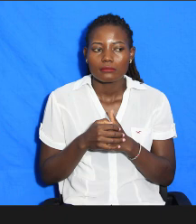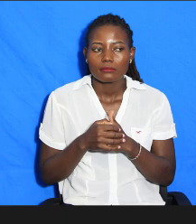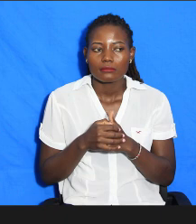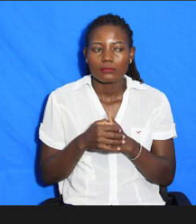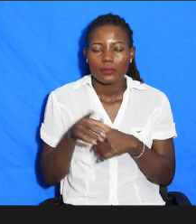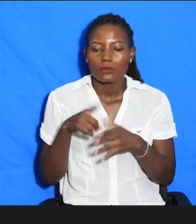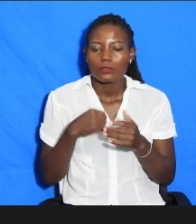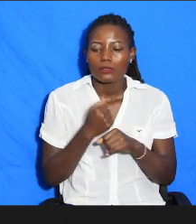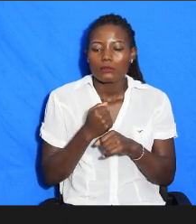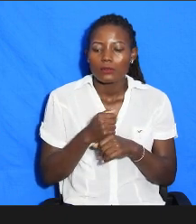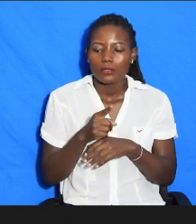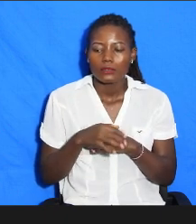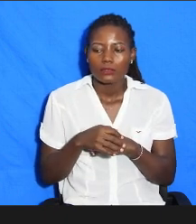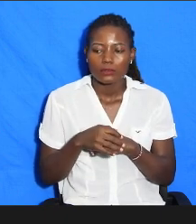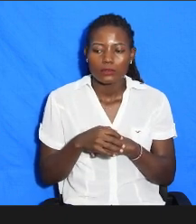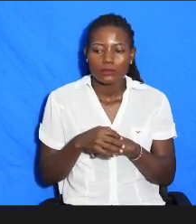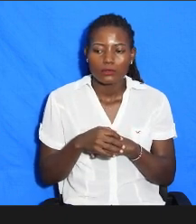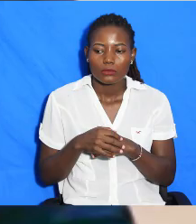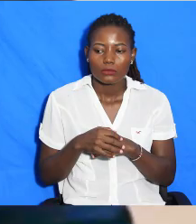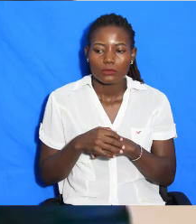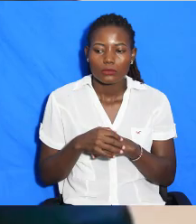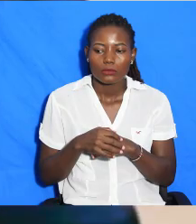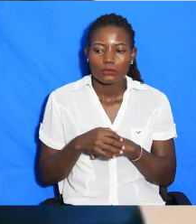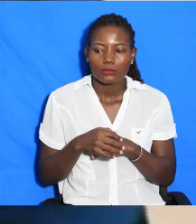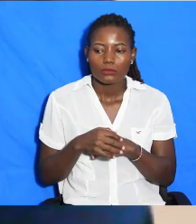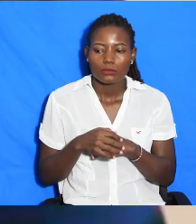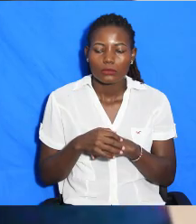Oh, what makes me? tick diet? What do you when